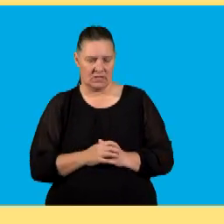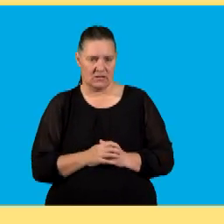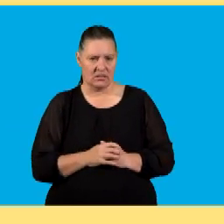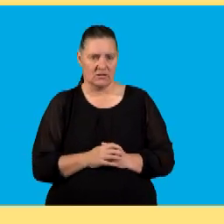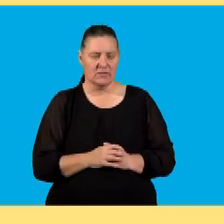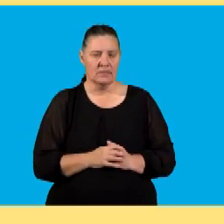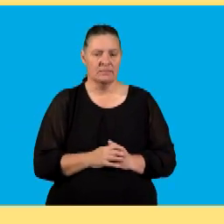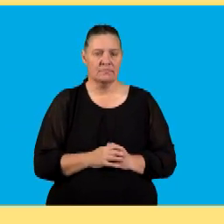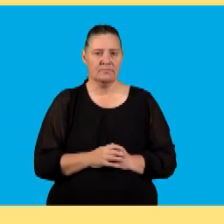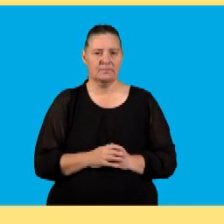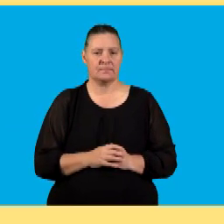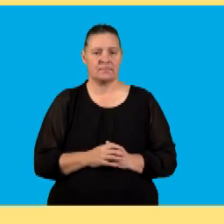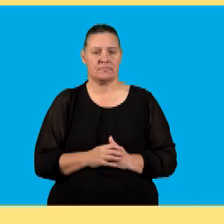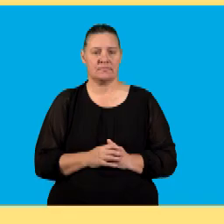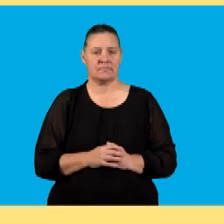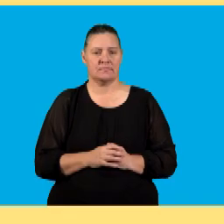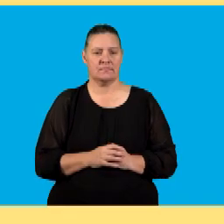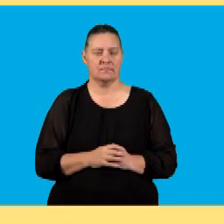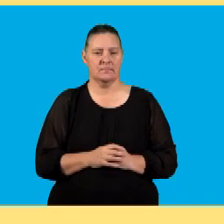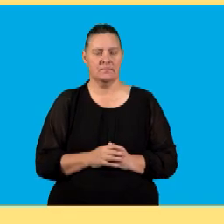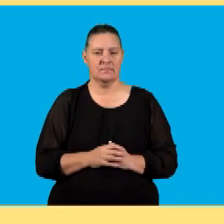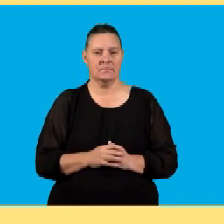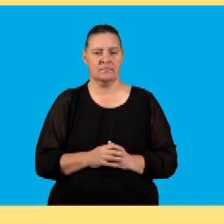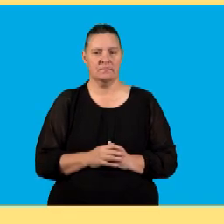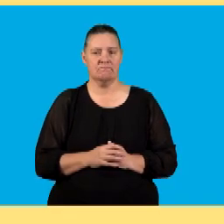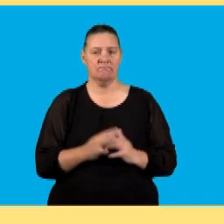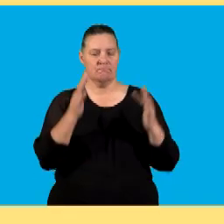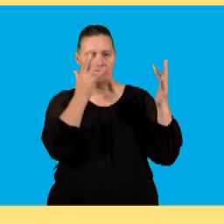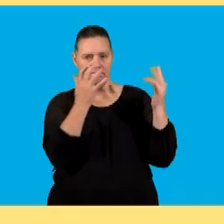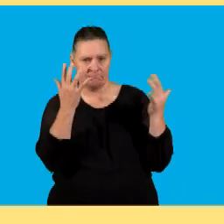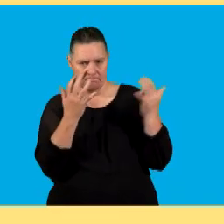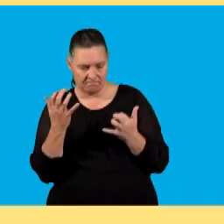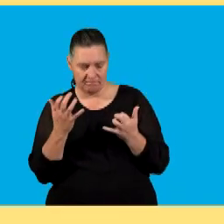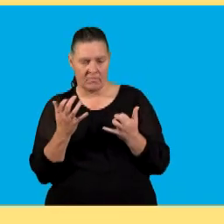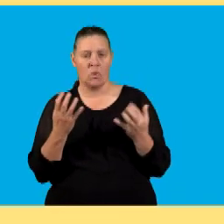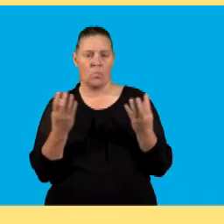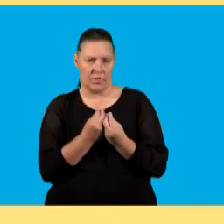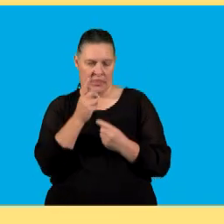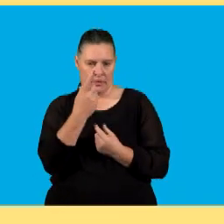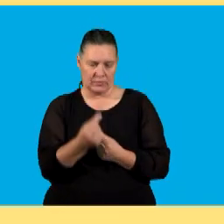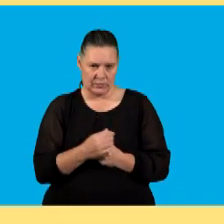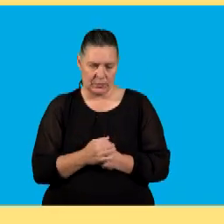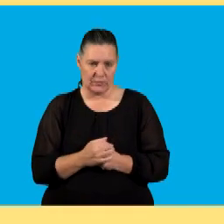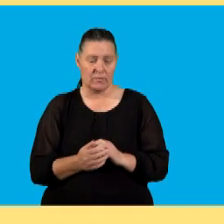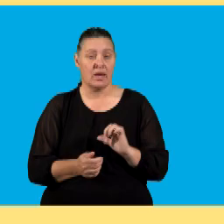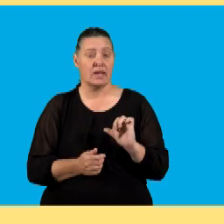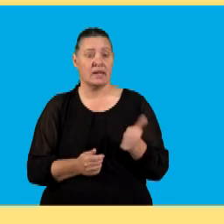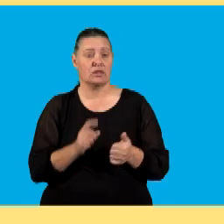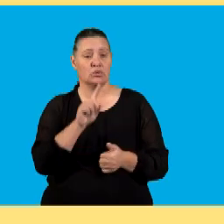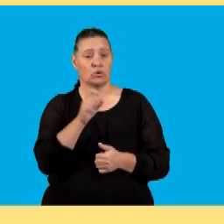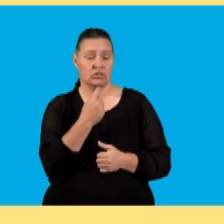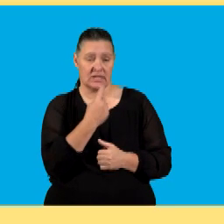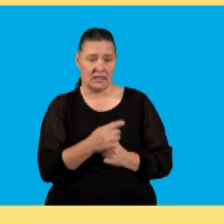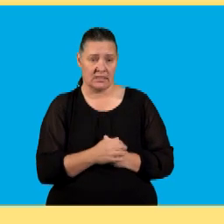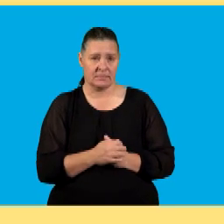84,500 in year 8. Now, there will be calculations that I'm going to do with you. The next